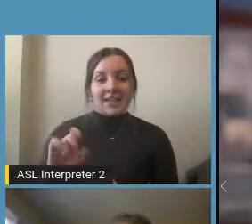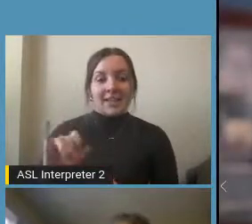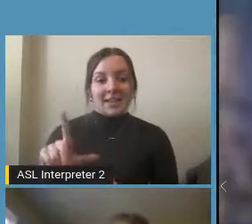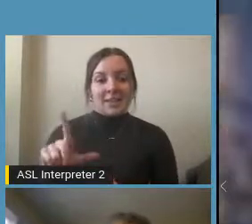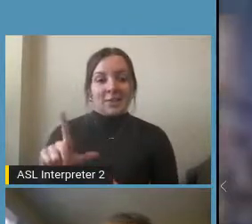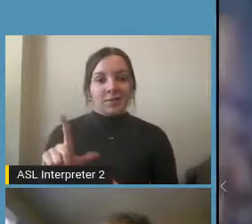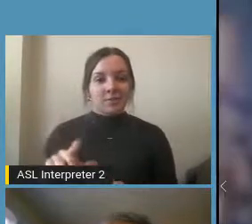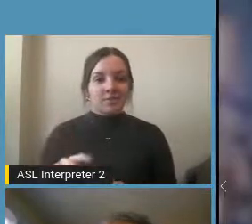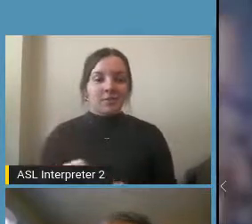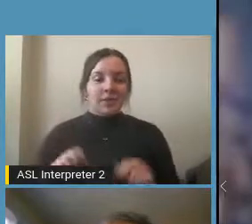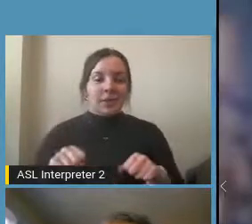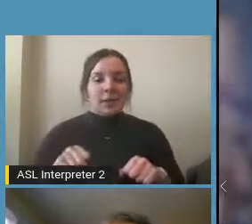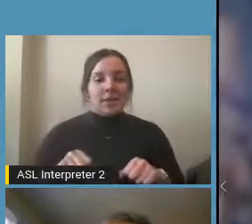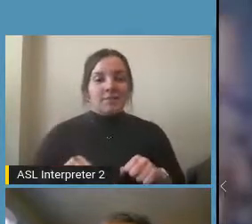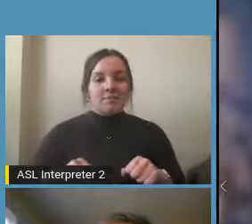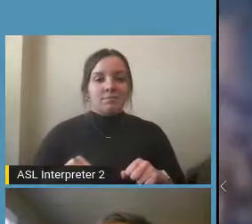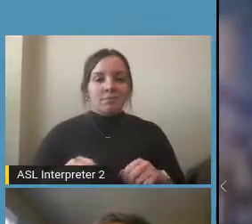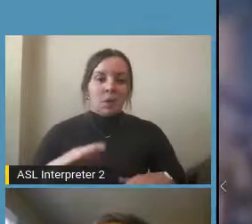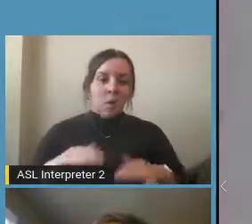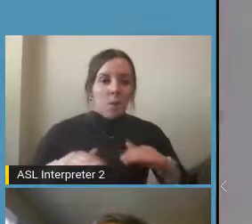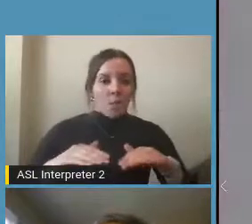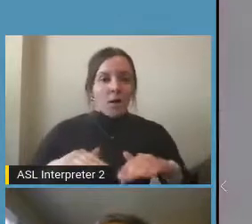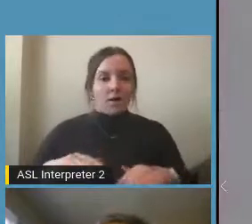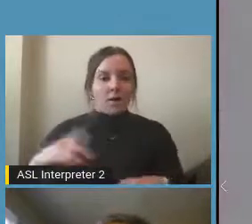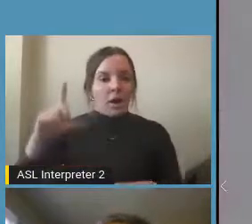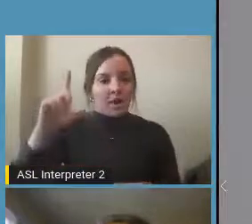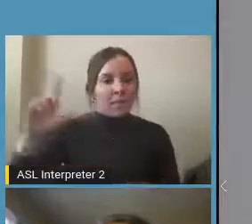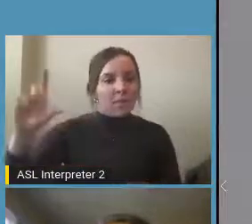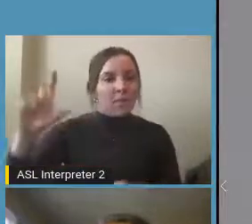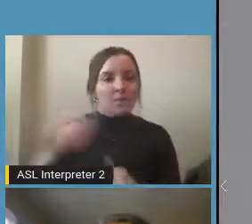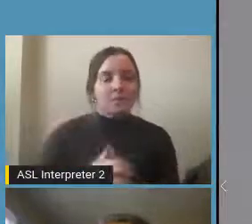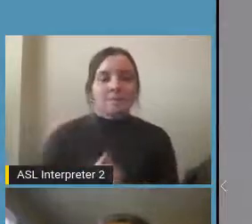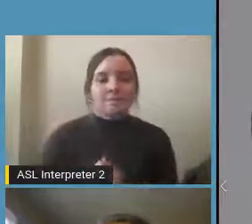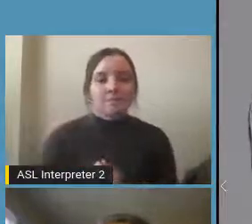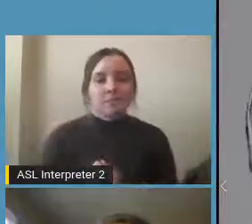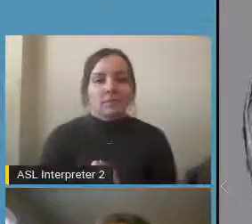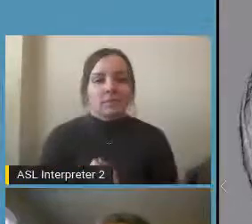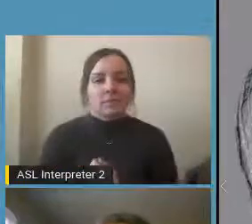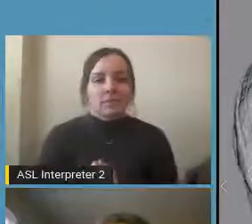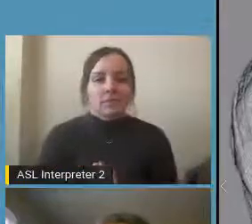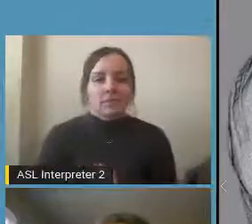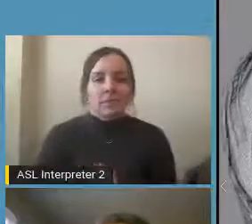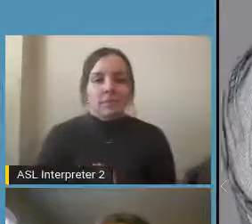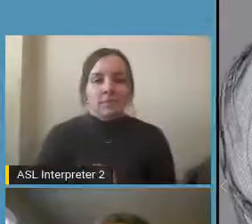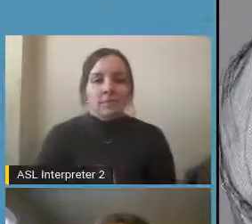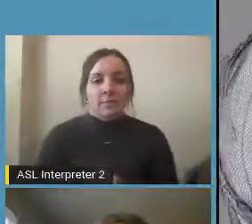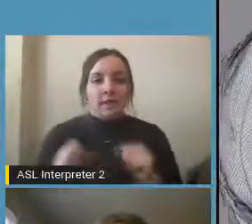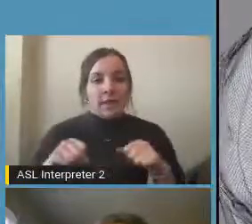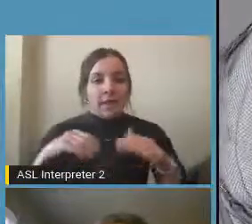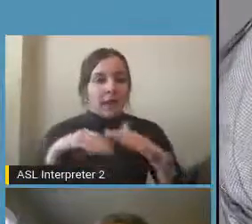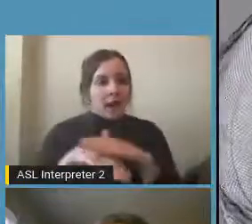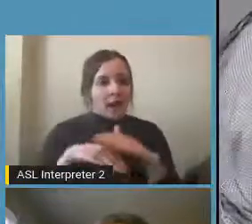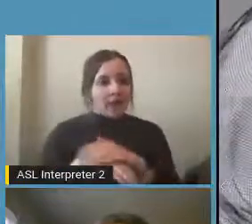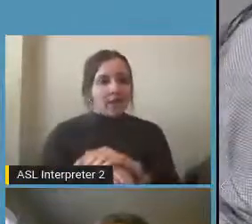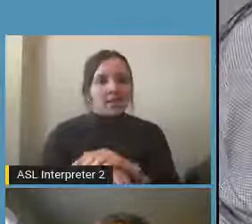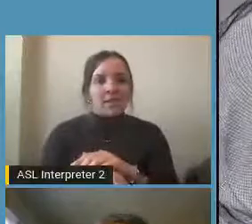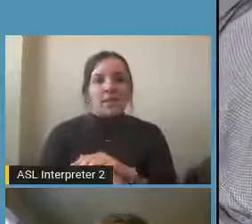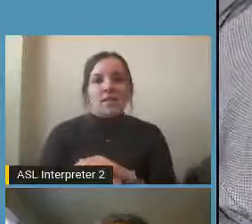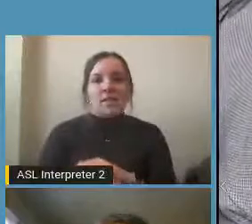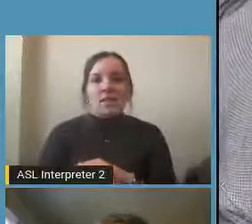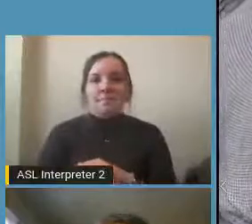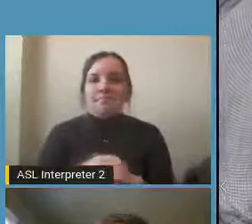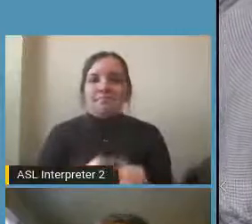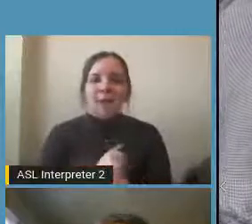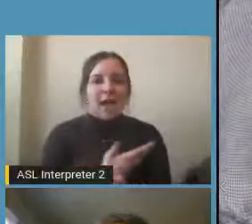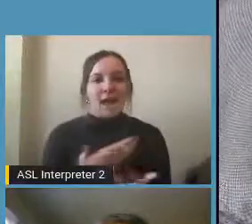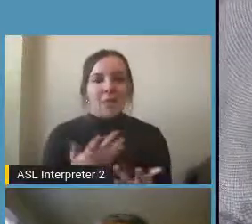of the suit that will last forever. It will be accessible throughout the world to researchers, historians,